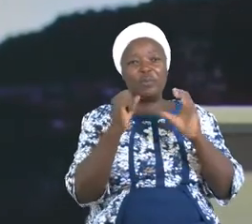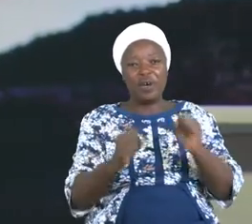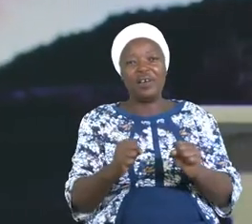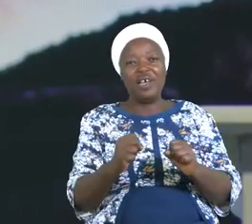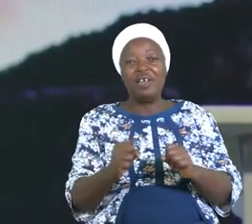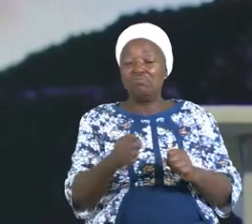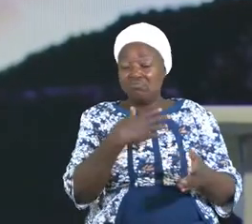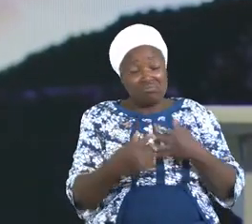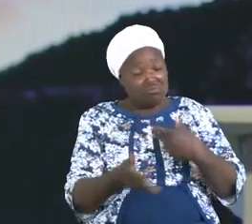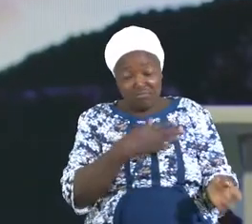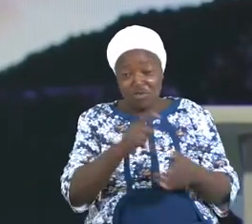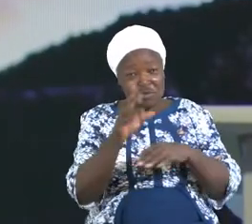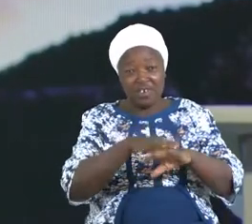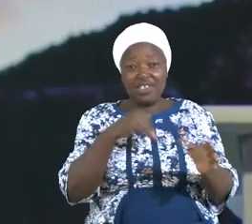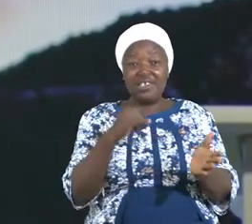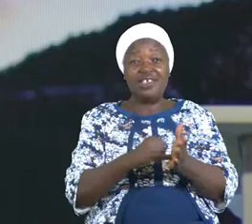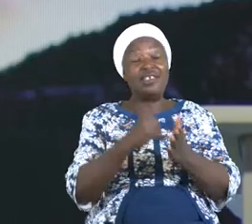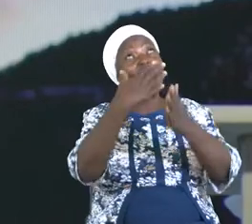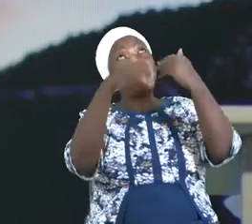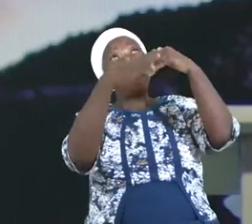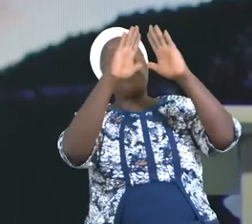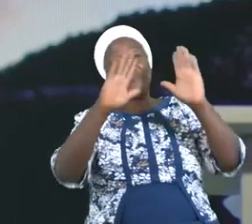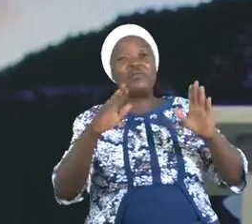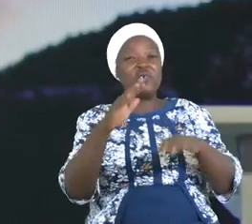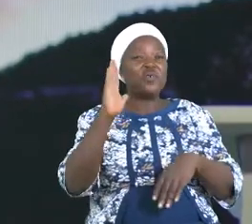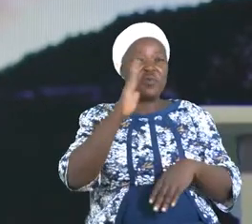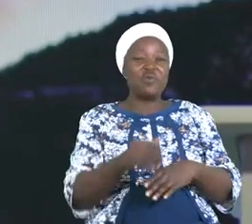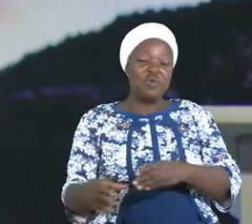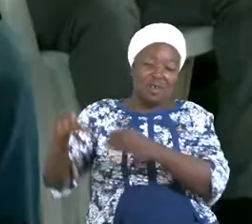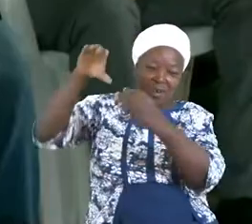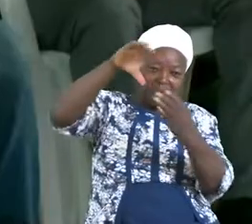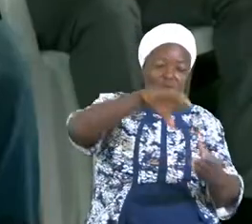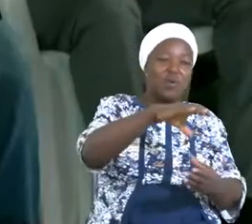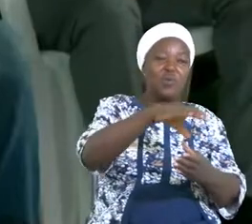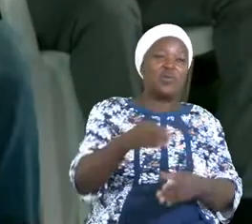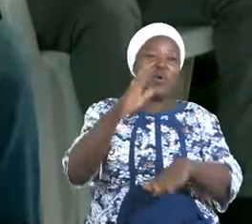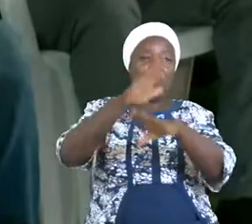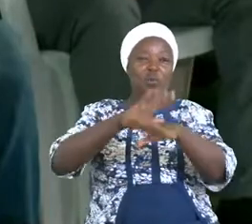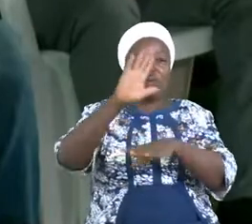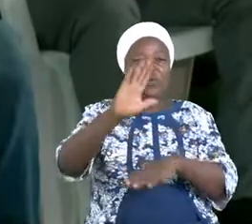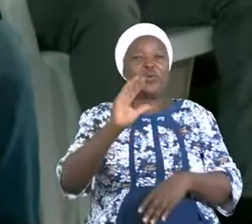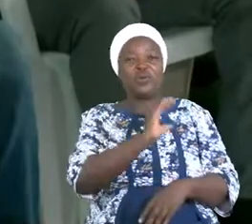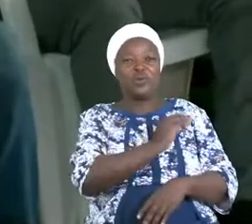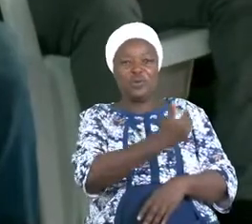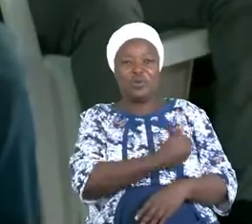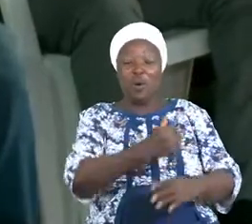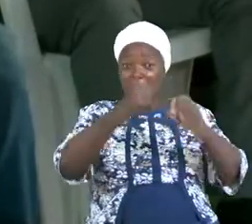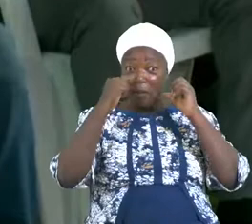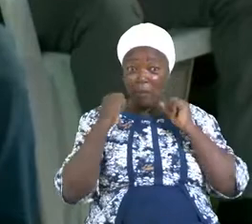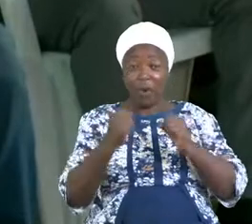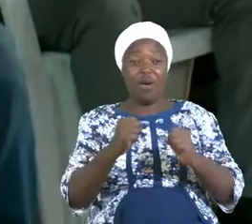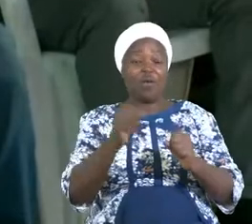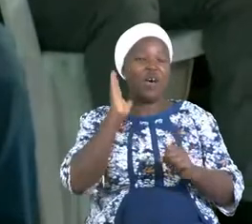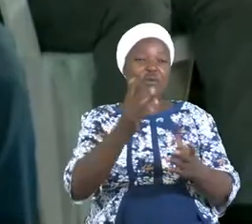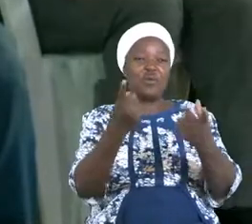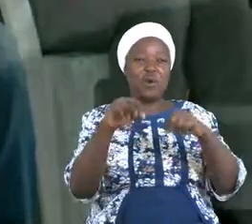you call it, heaven will drop upon your soul. Power will come